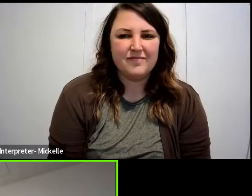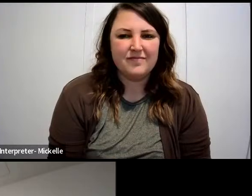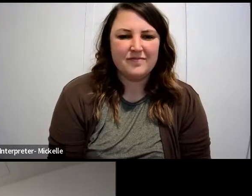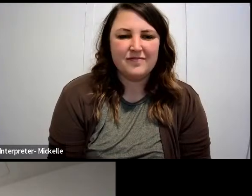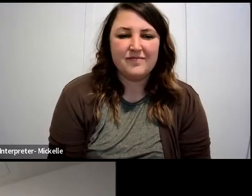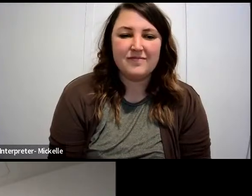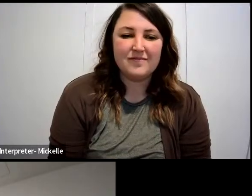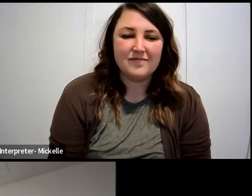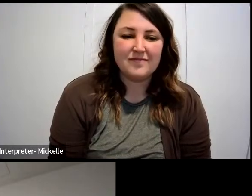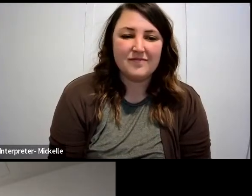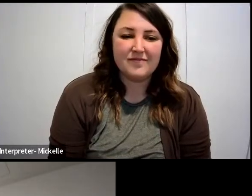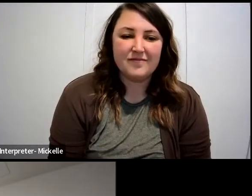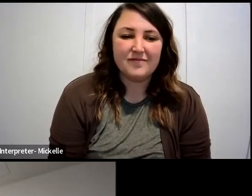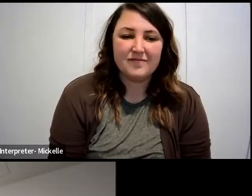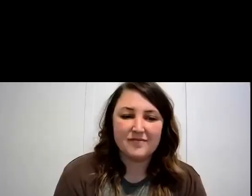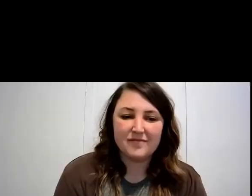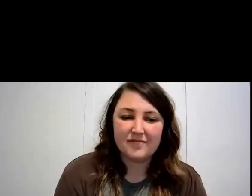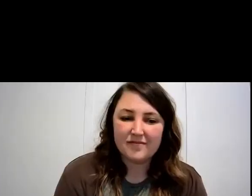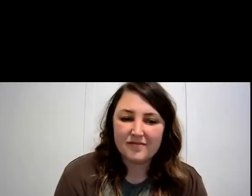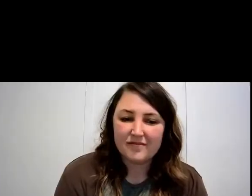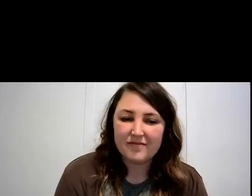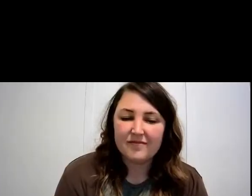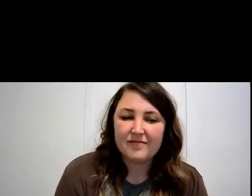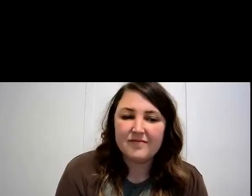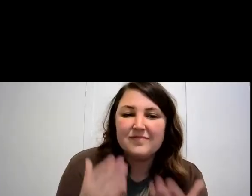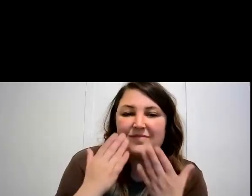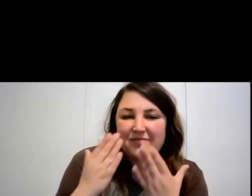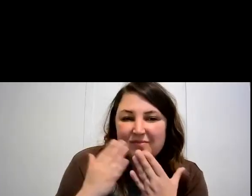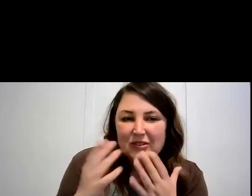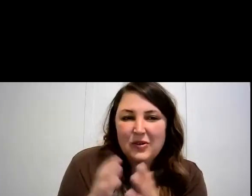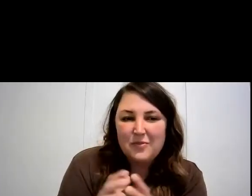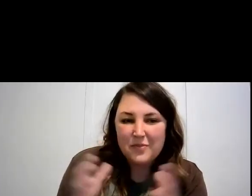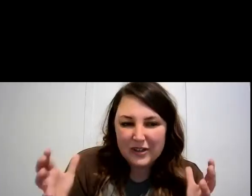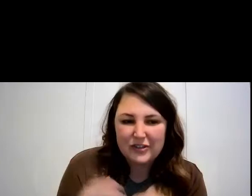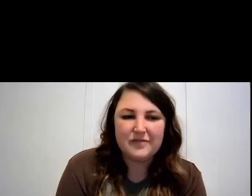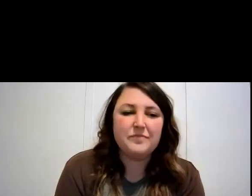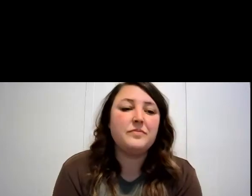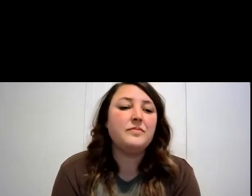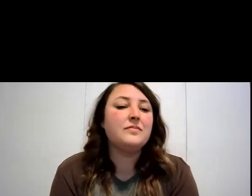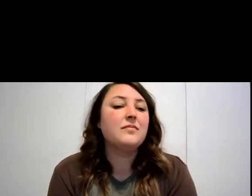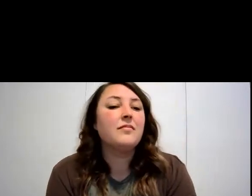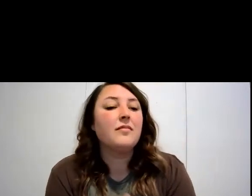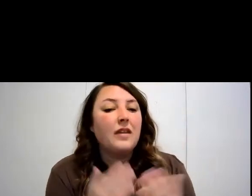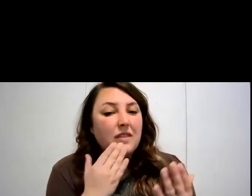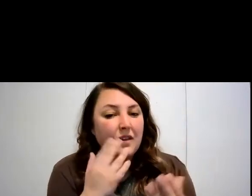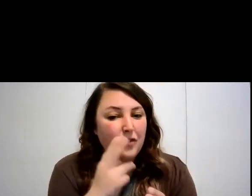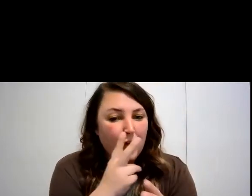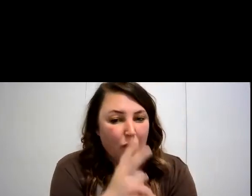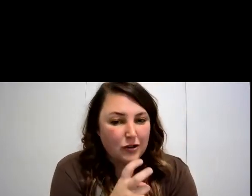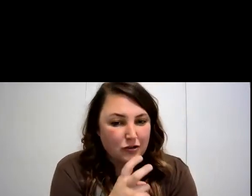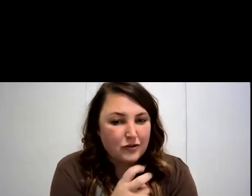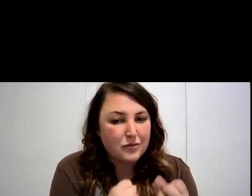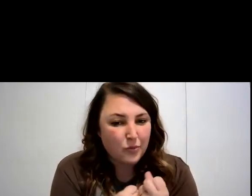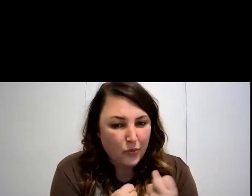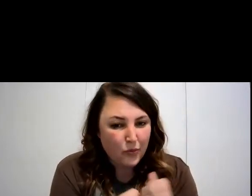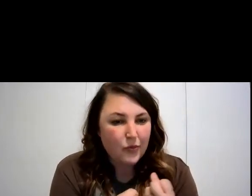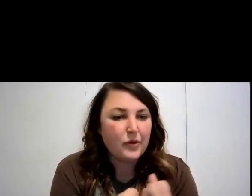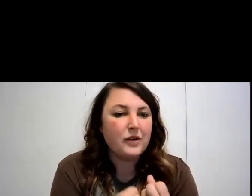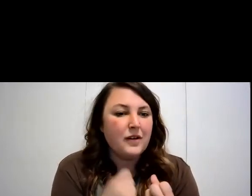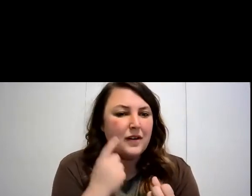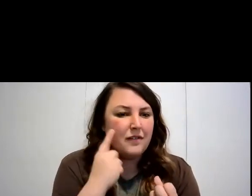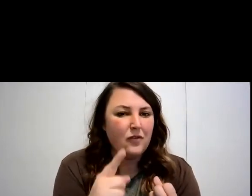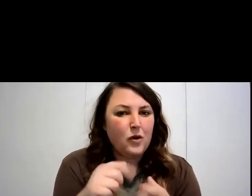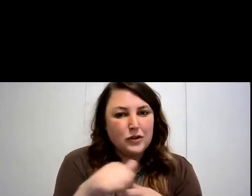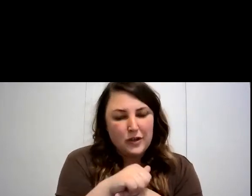Thank you for your inspiring remarks, Mr. Almos Lechner. Thank you also for Austria's support to the training of the media